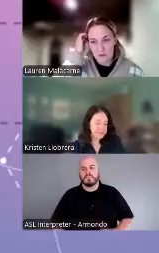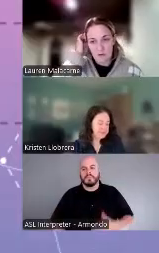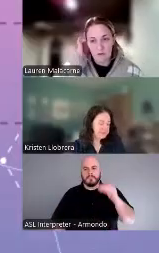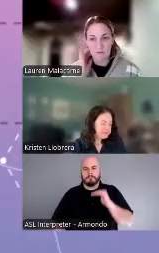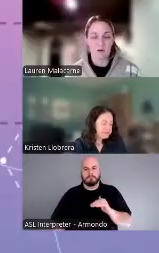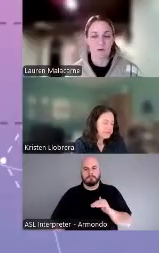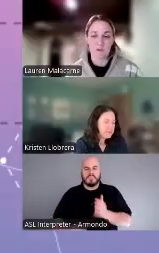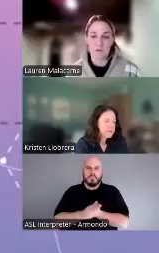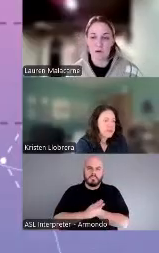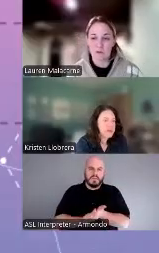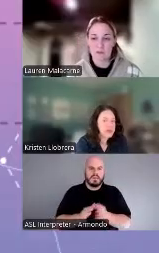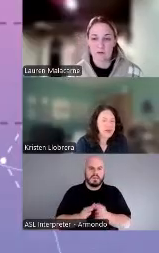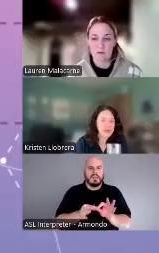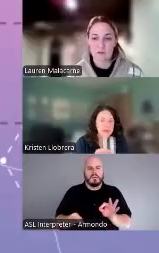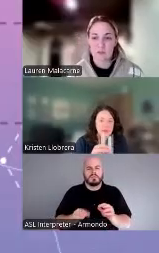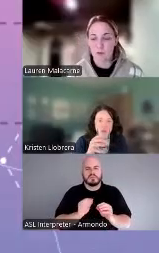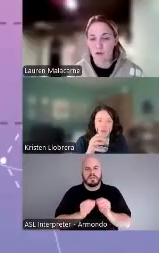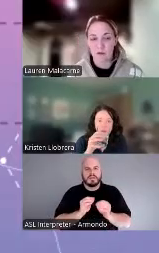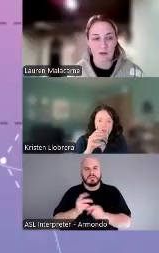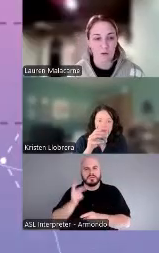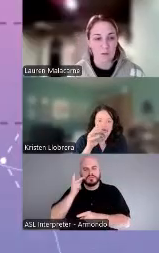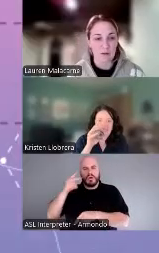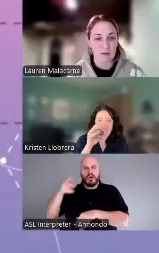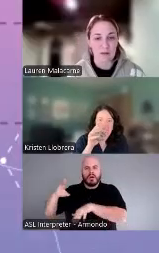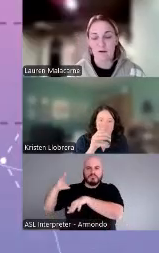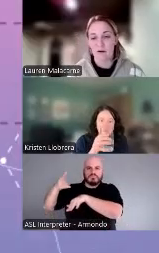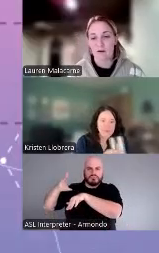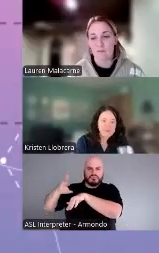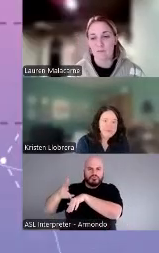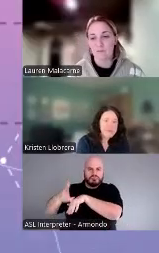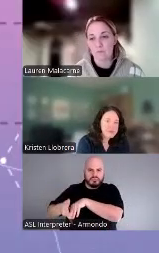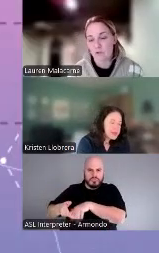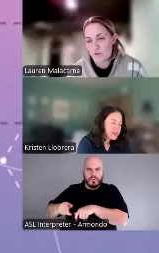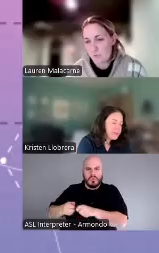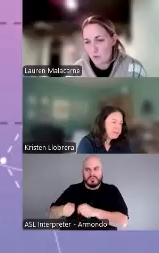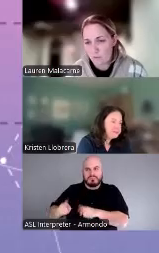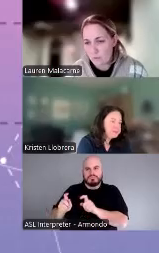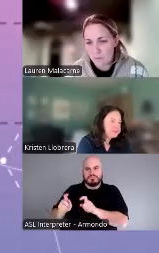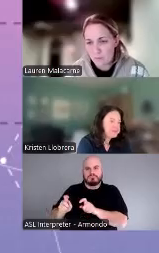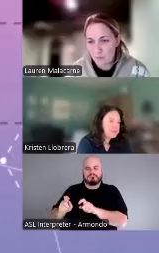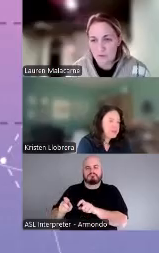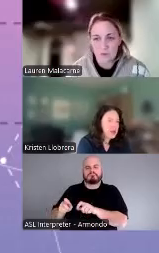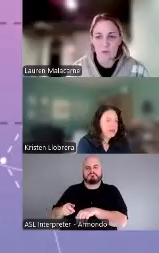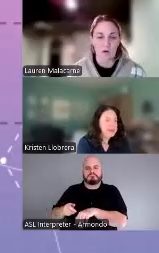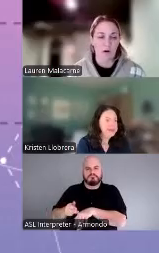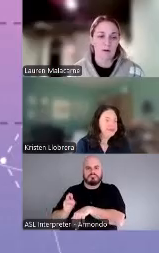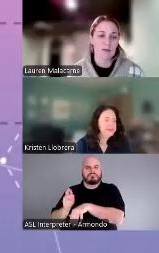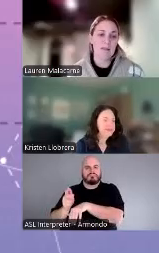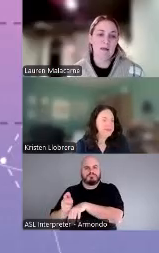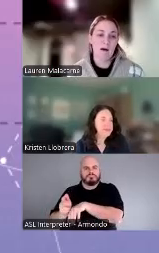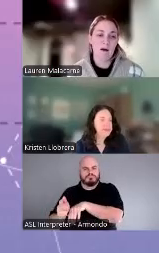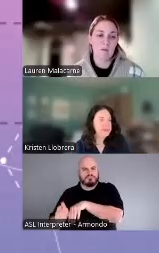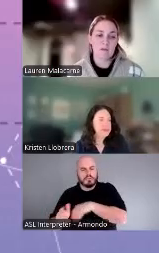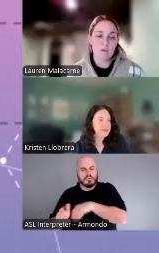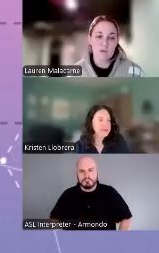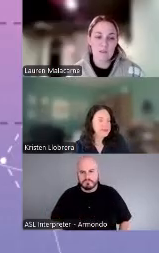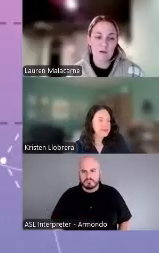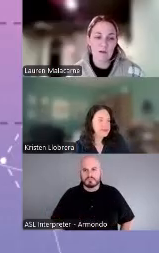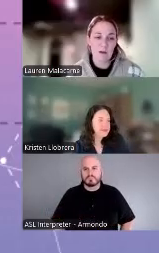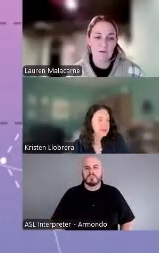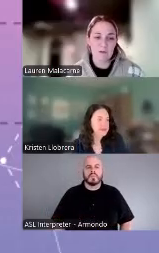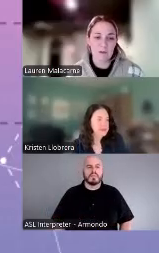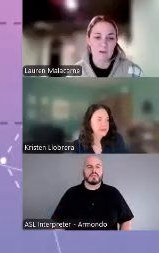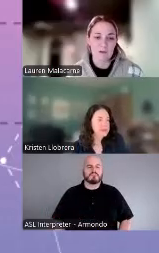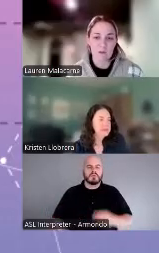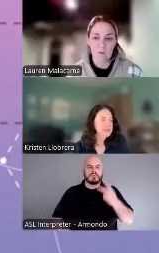you saw the video of somebody going down a steeper incline in a wheelie, which is part of the way people can do it or not. And so what you see on